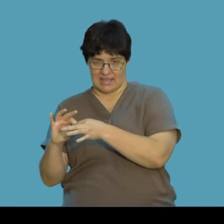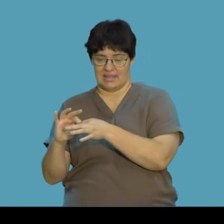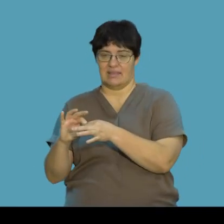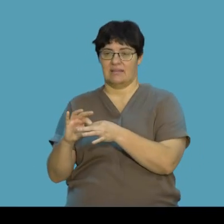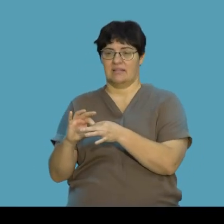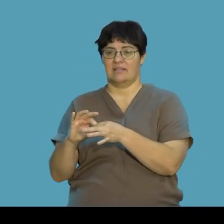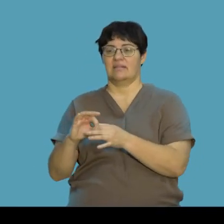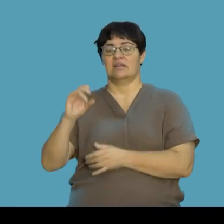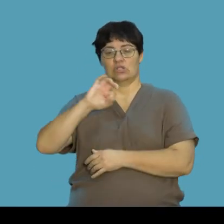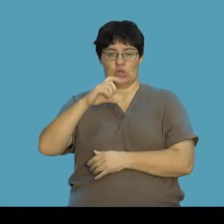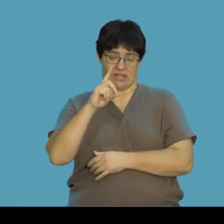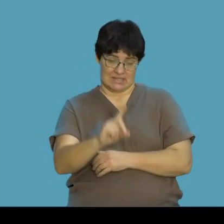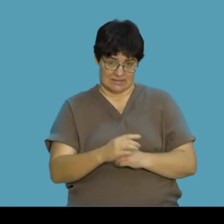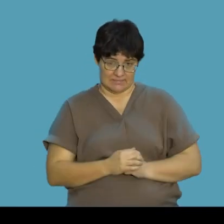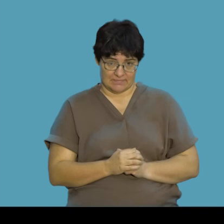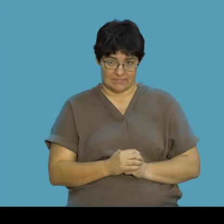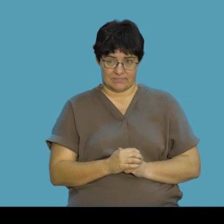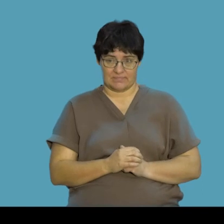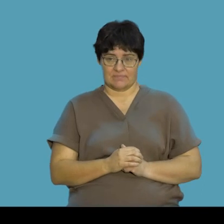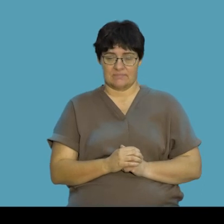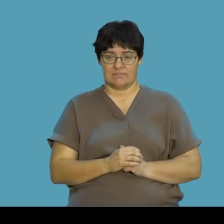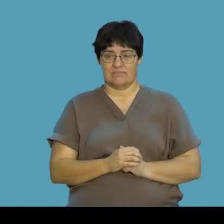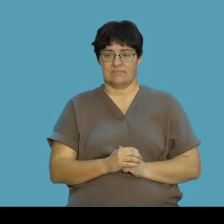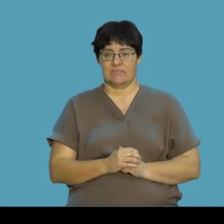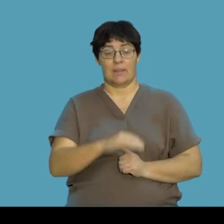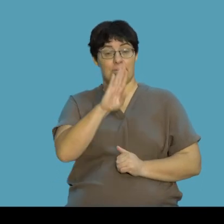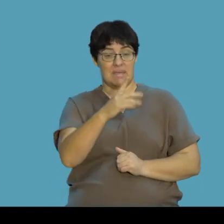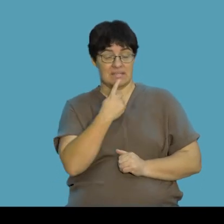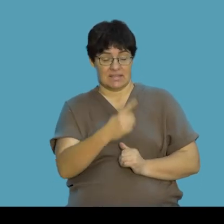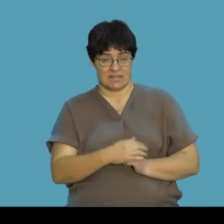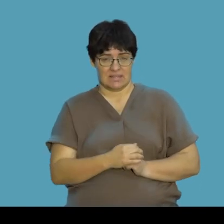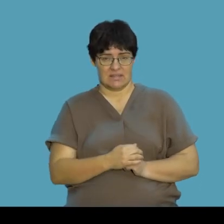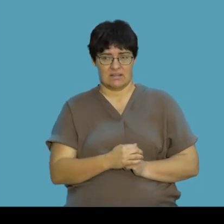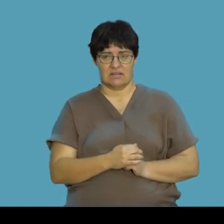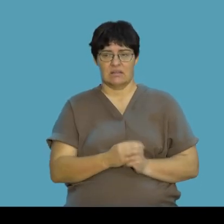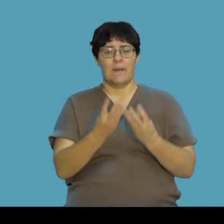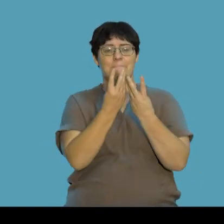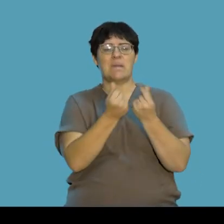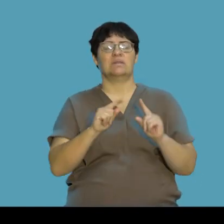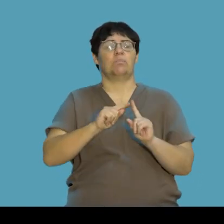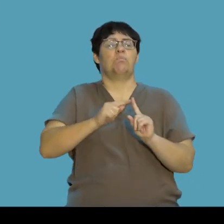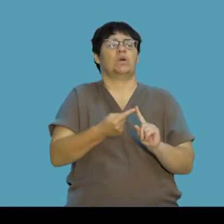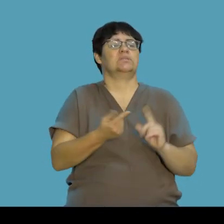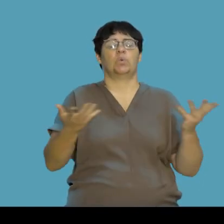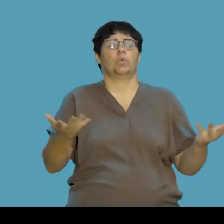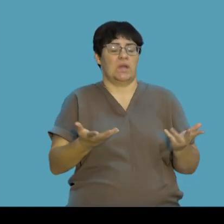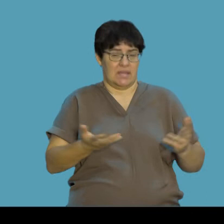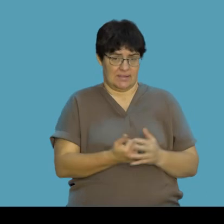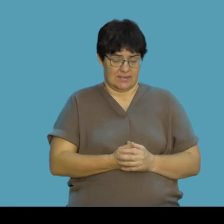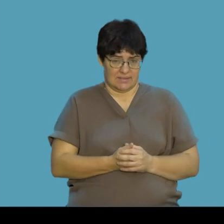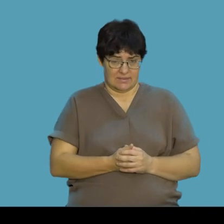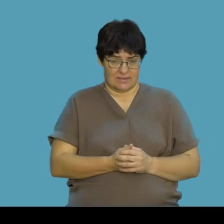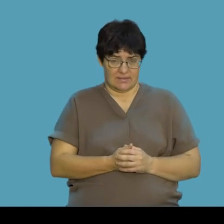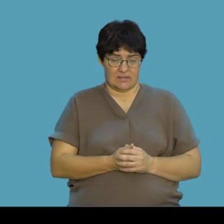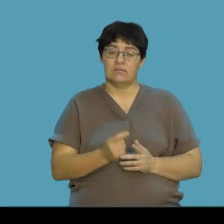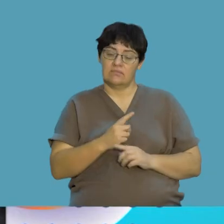which is actually the solid, okay? And then B says, what is the melting point? So melting point, we go back